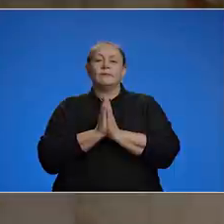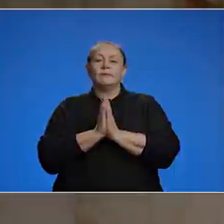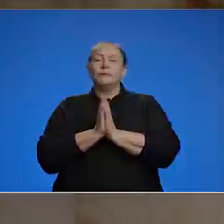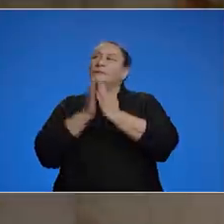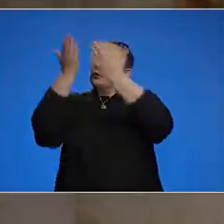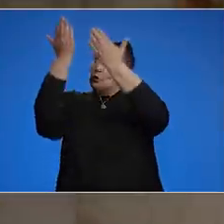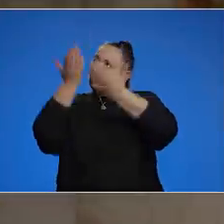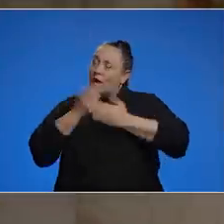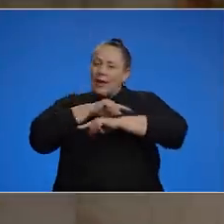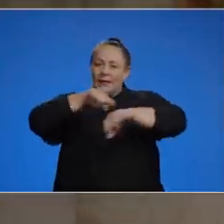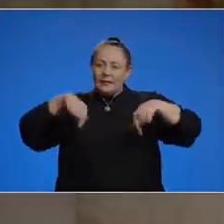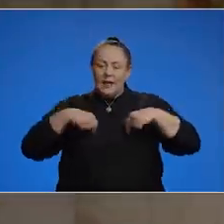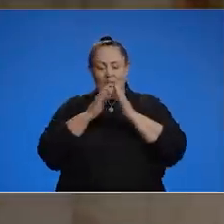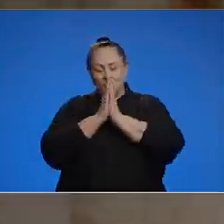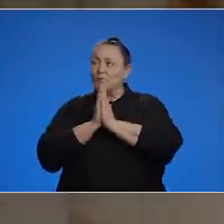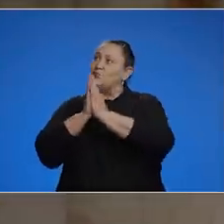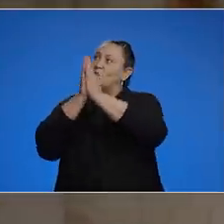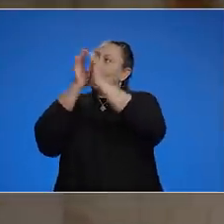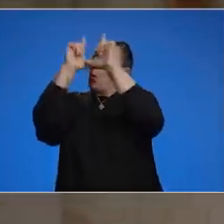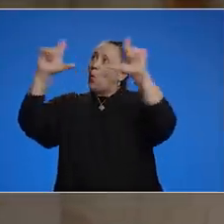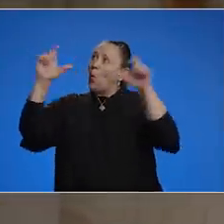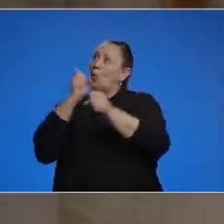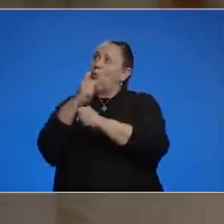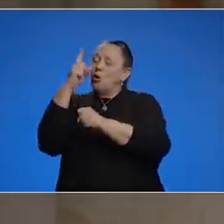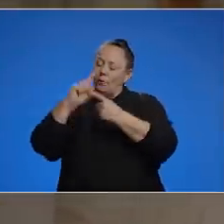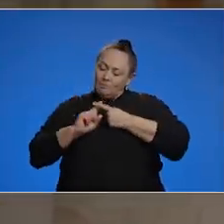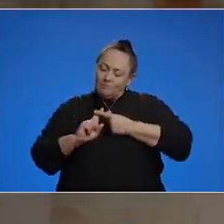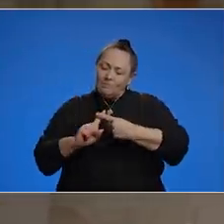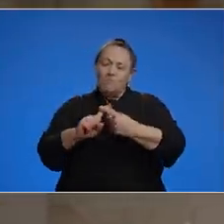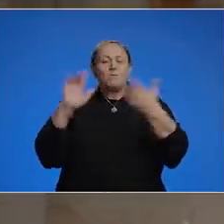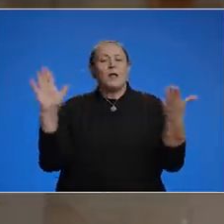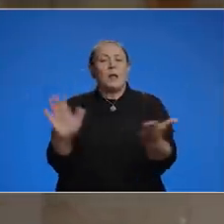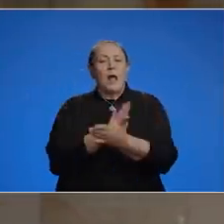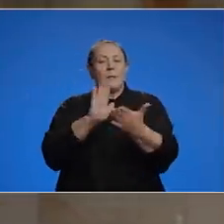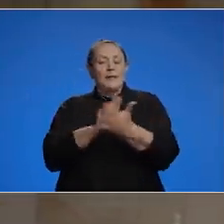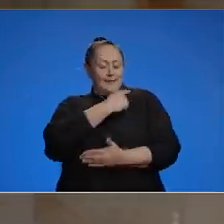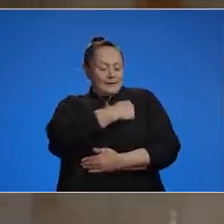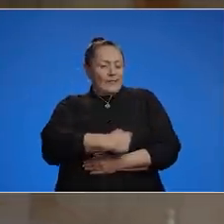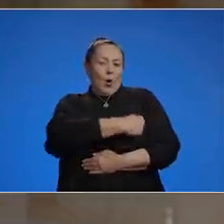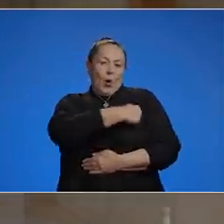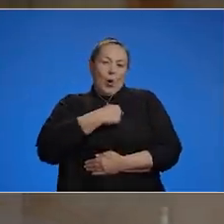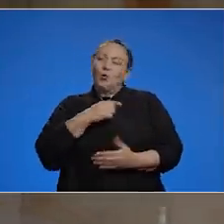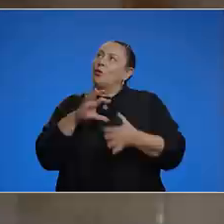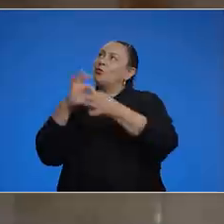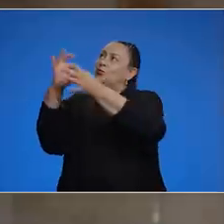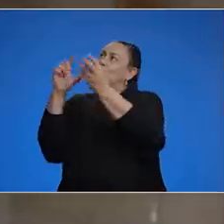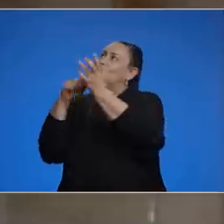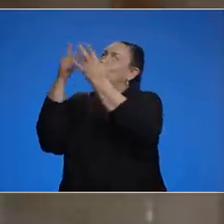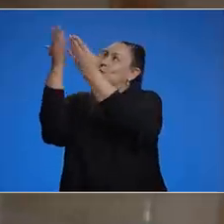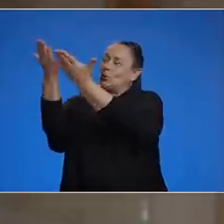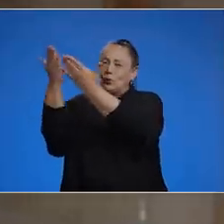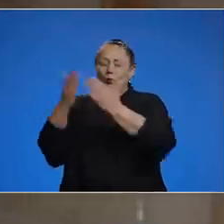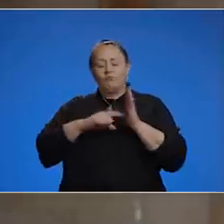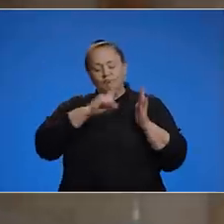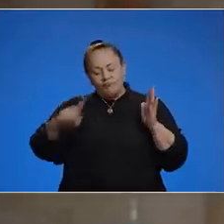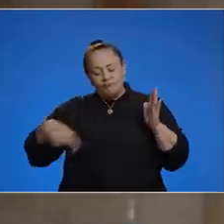Grant us, we pray, O Lord our God, the constant gladness of being devoted to you, for it is full and